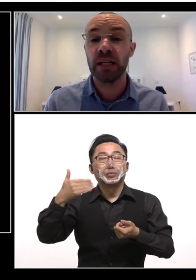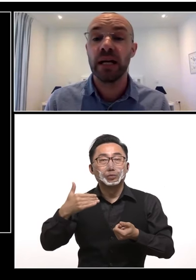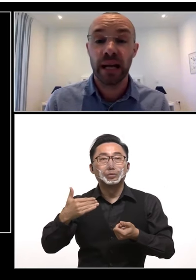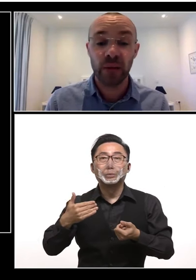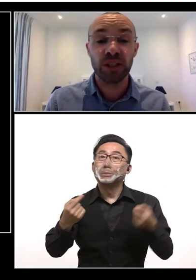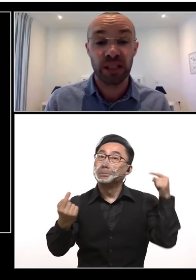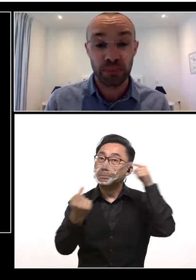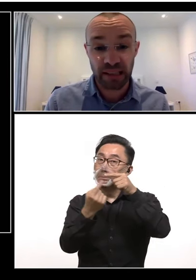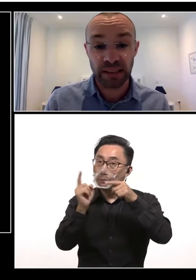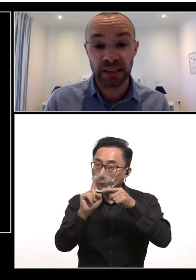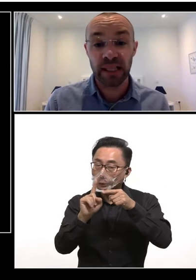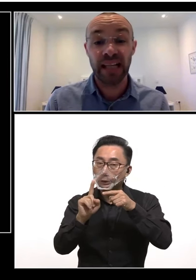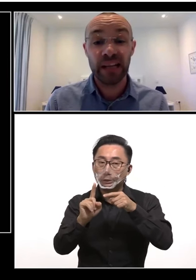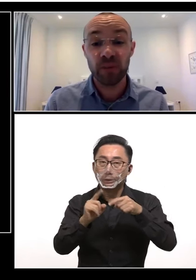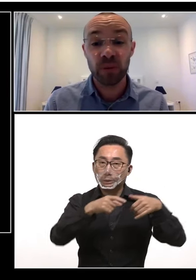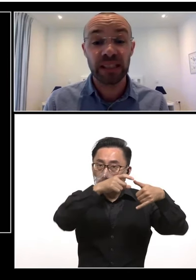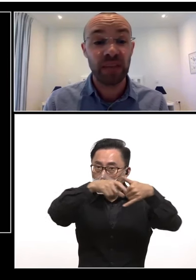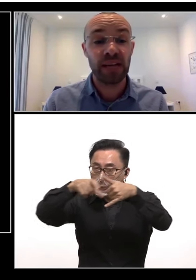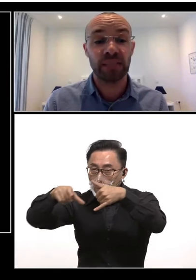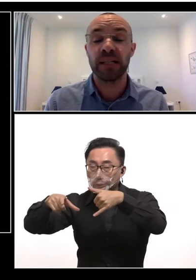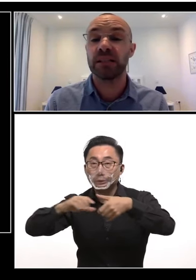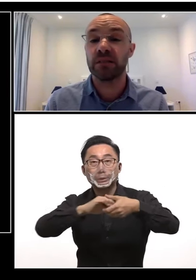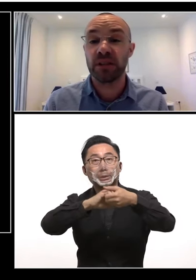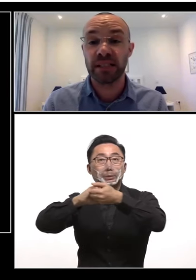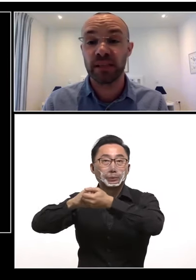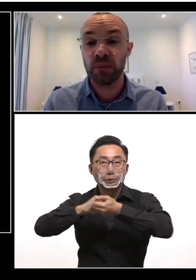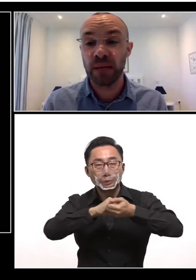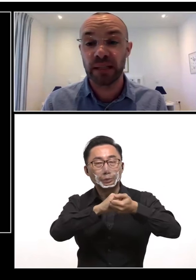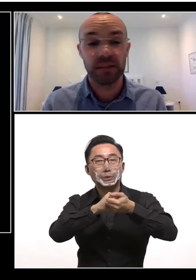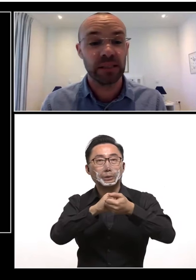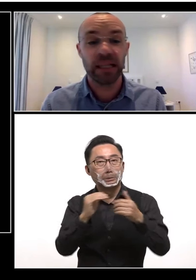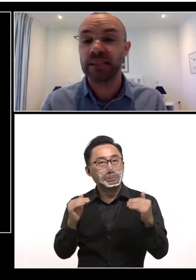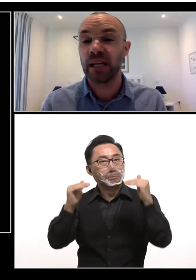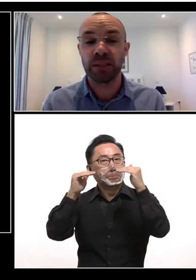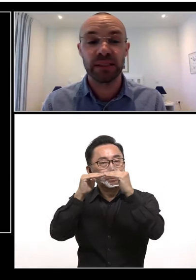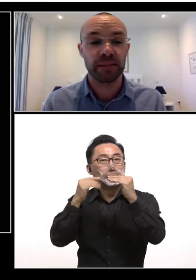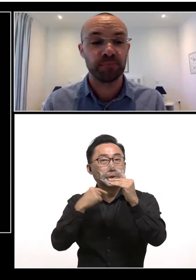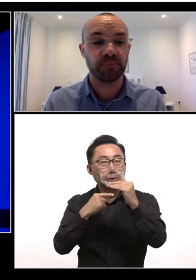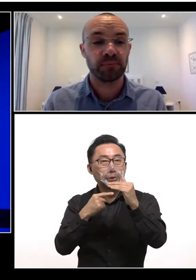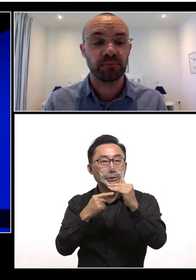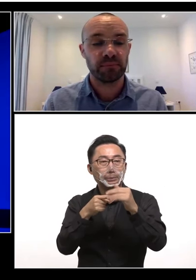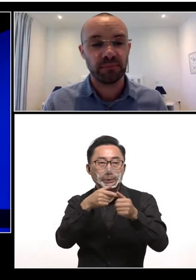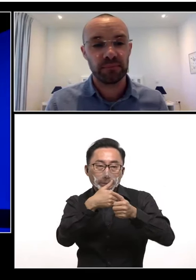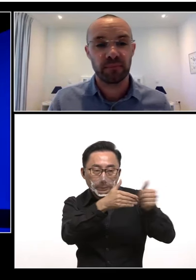culture, language and practice, and influencing every aspect of the theatre that we make. Next slide, please.